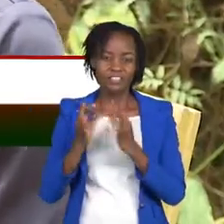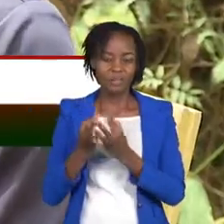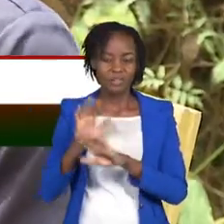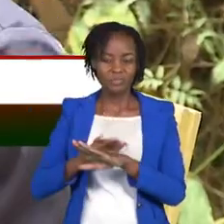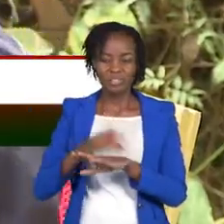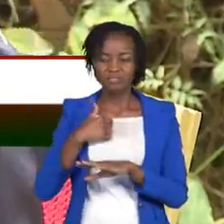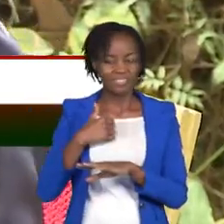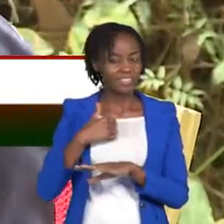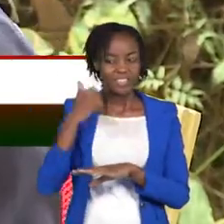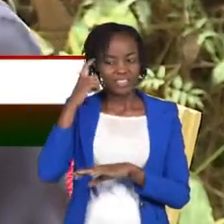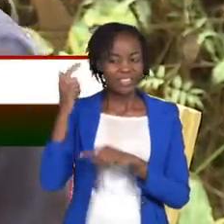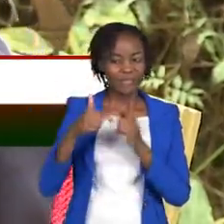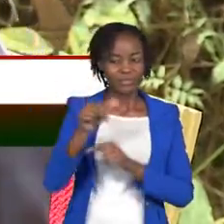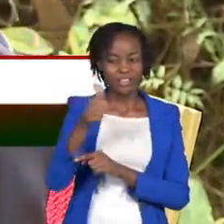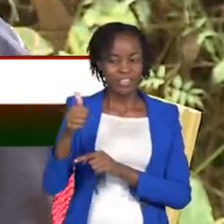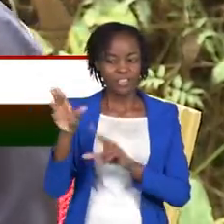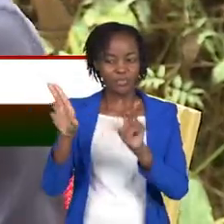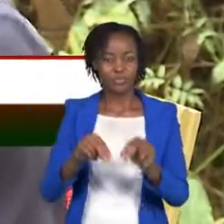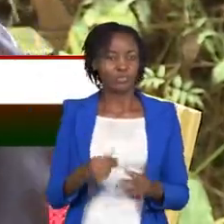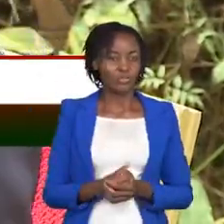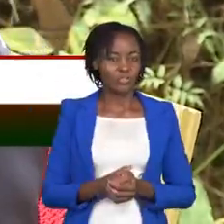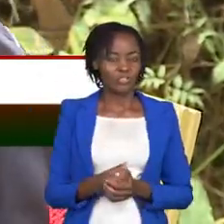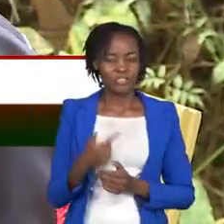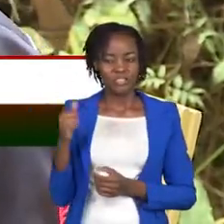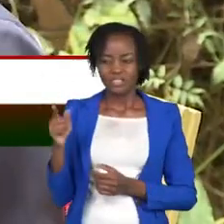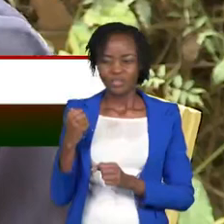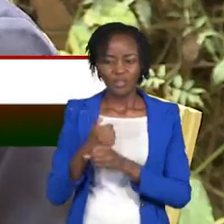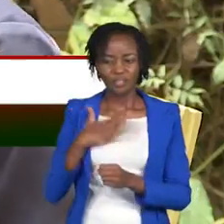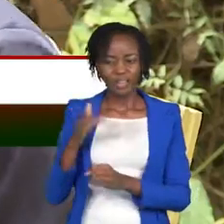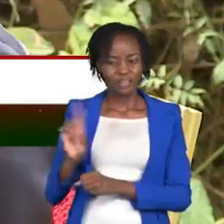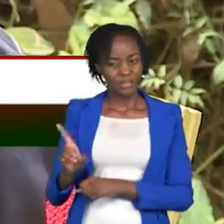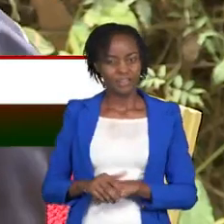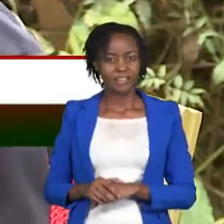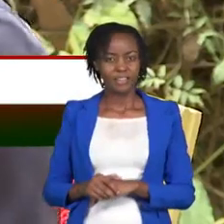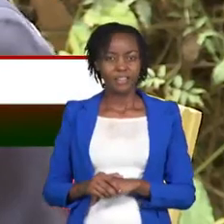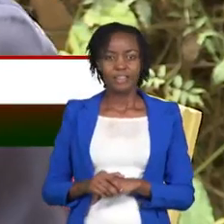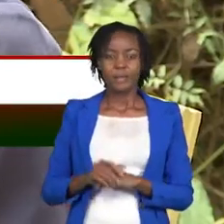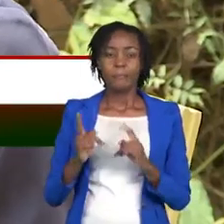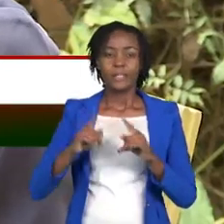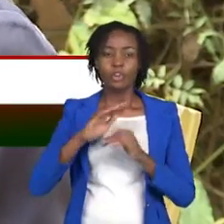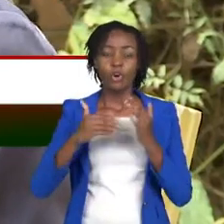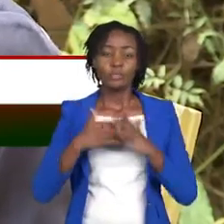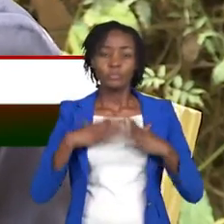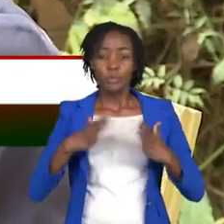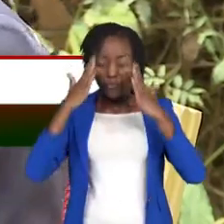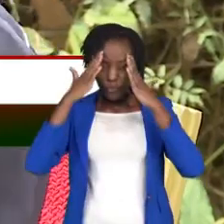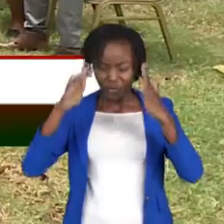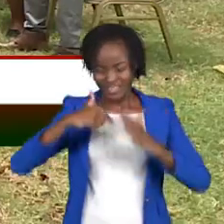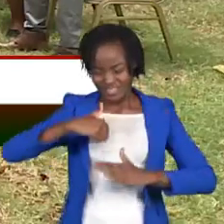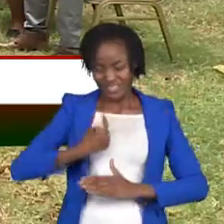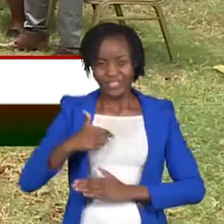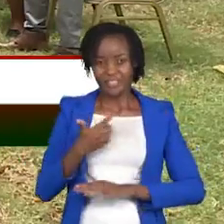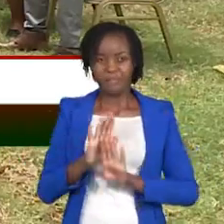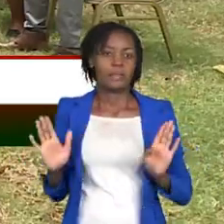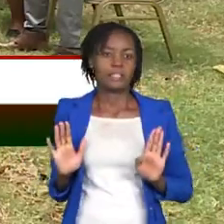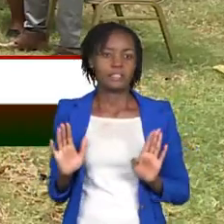don't care about the rest of you and what happens to you. That's none of my business. So based on that, everyone is just fighting for themselves. Just